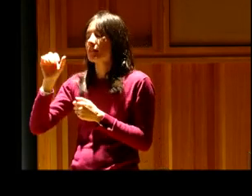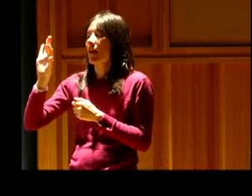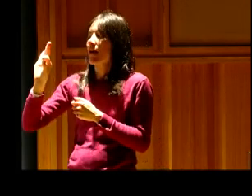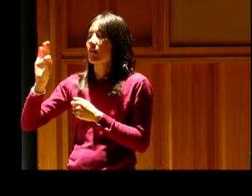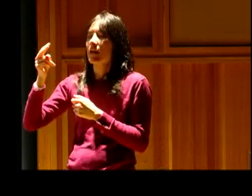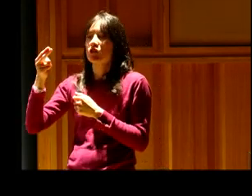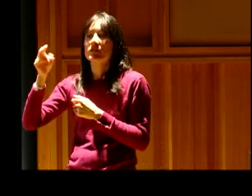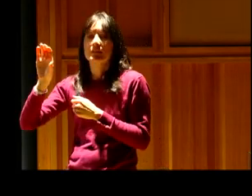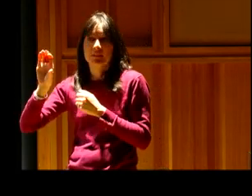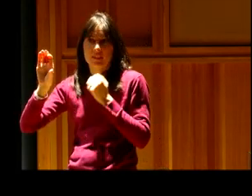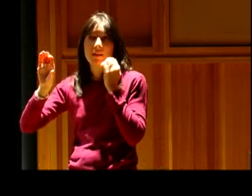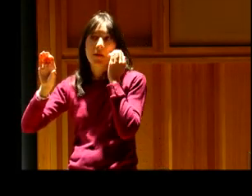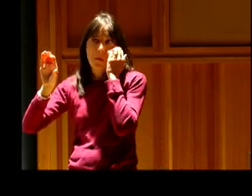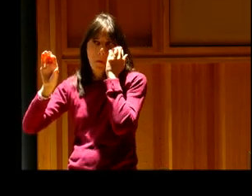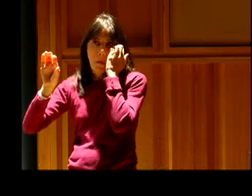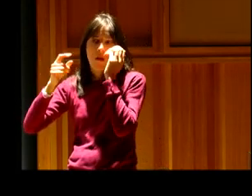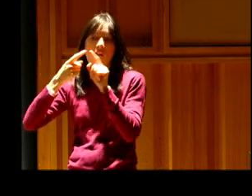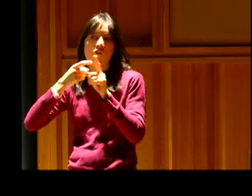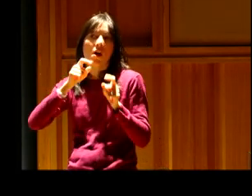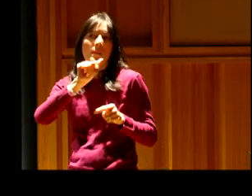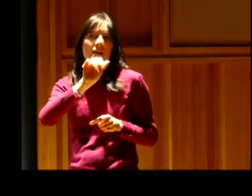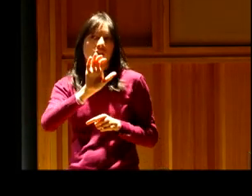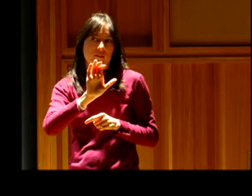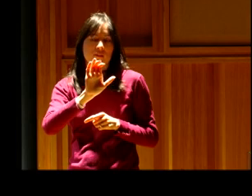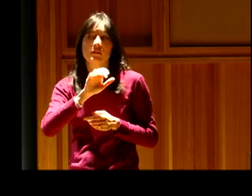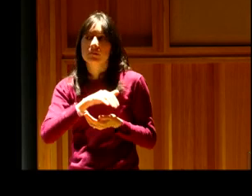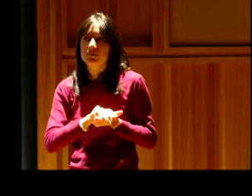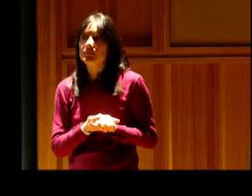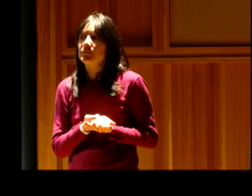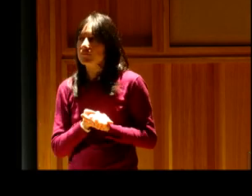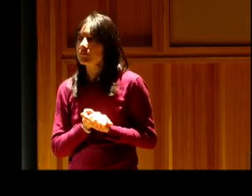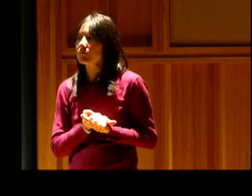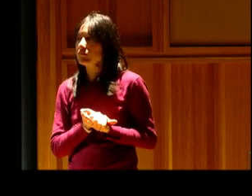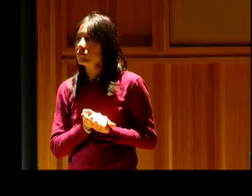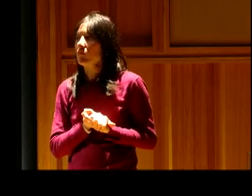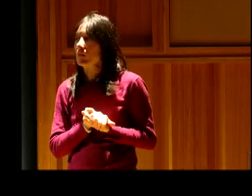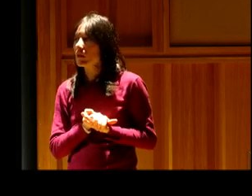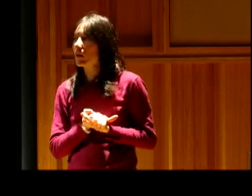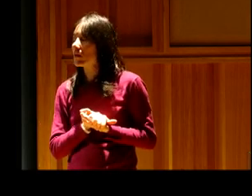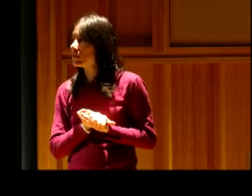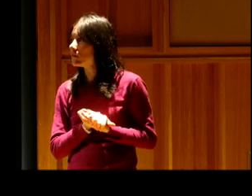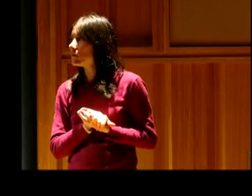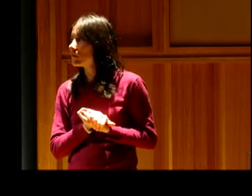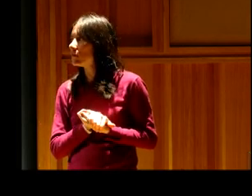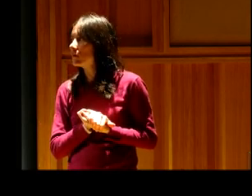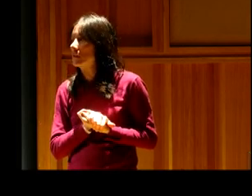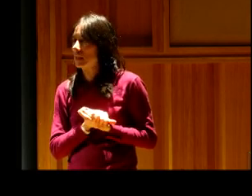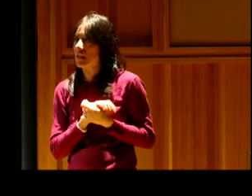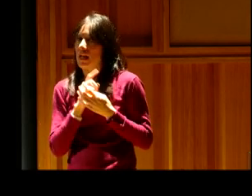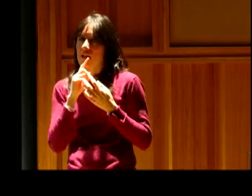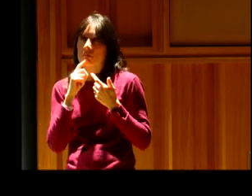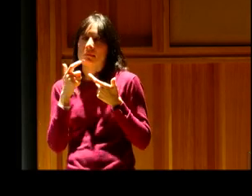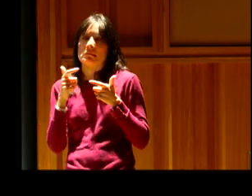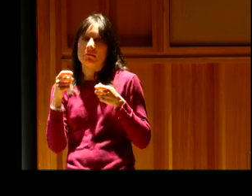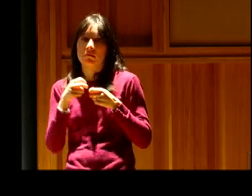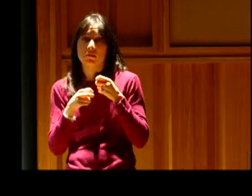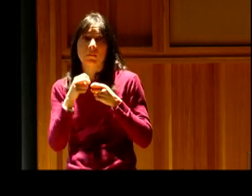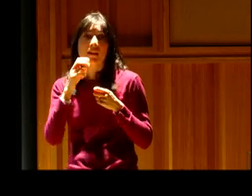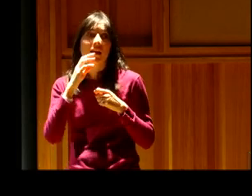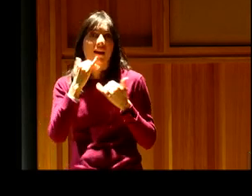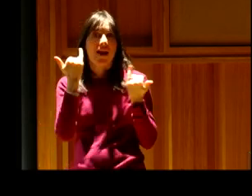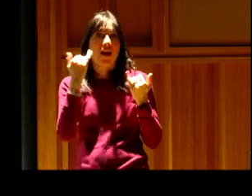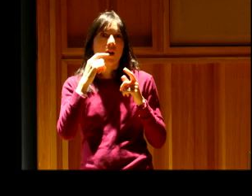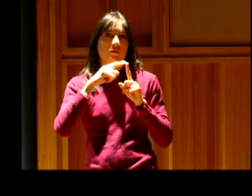are found in air conditioning. This is a huge issue because as the world gets hotter and